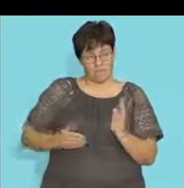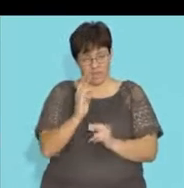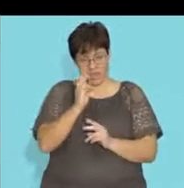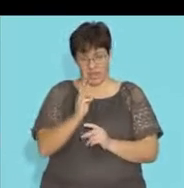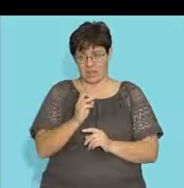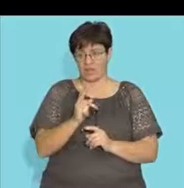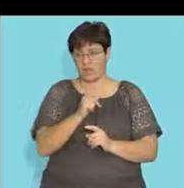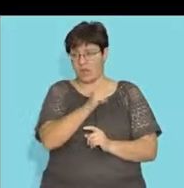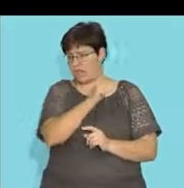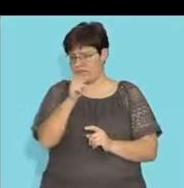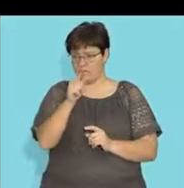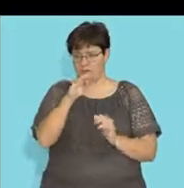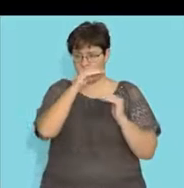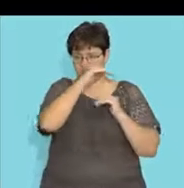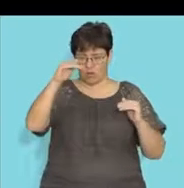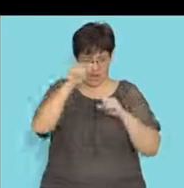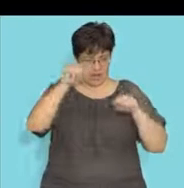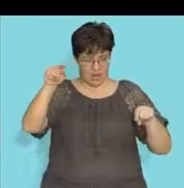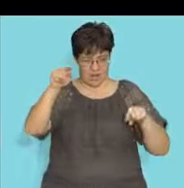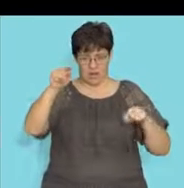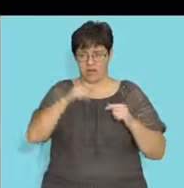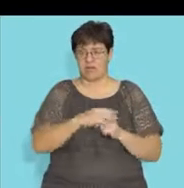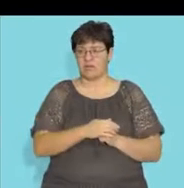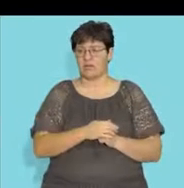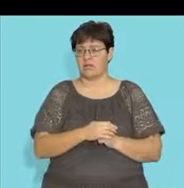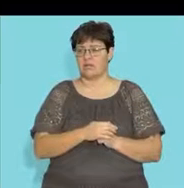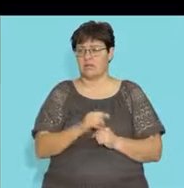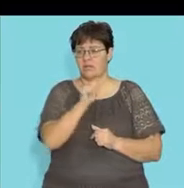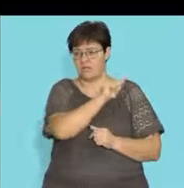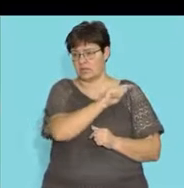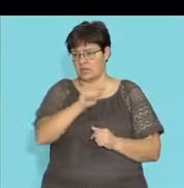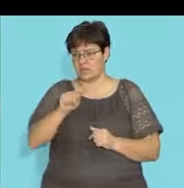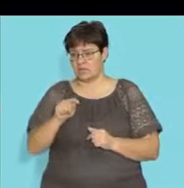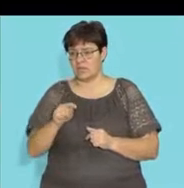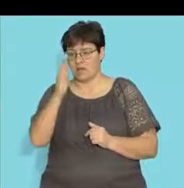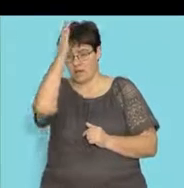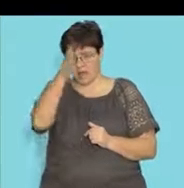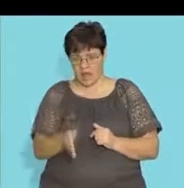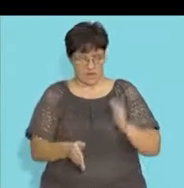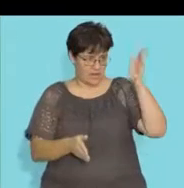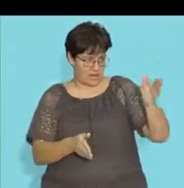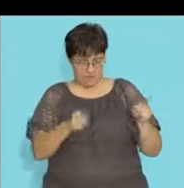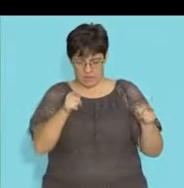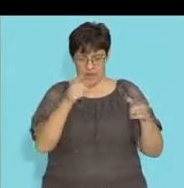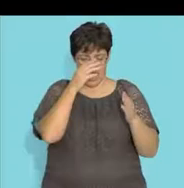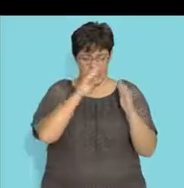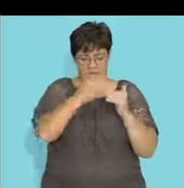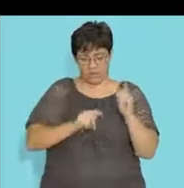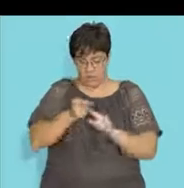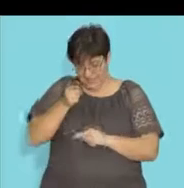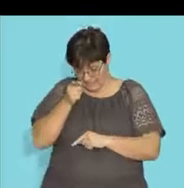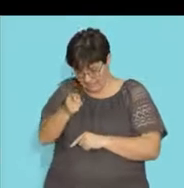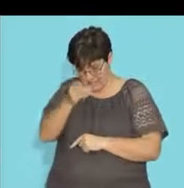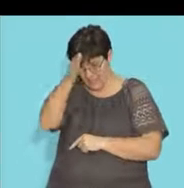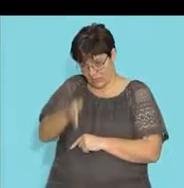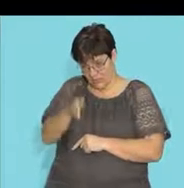of the point where we have a parallel line to the vertical axis. So we will have our endpoint more or